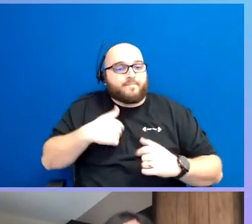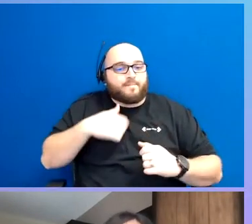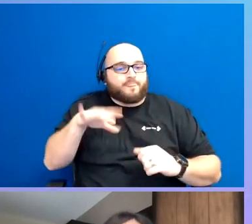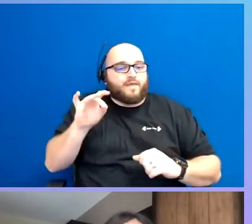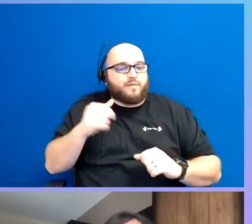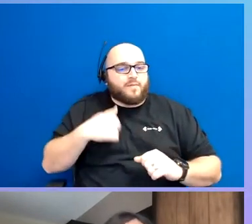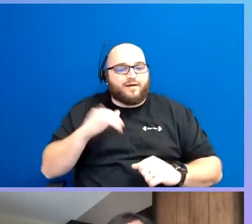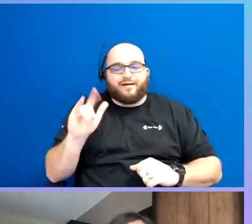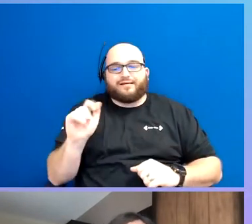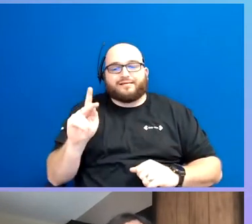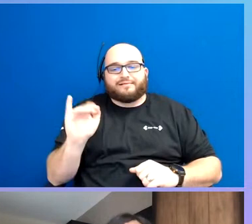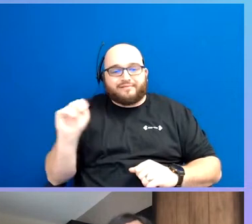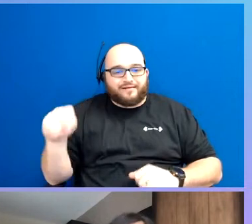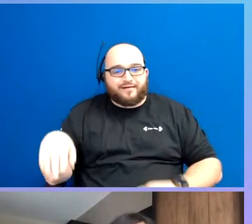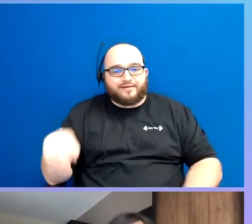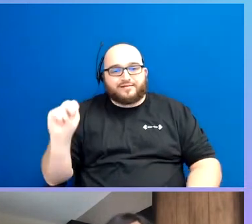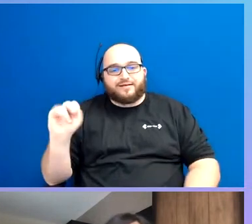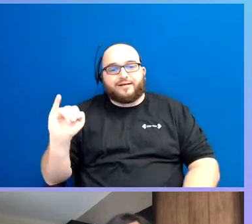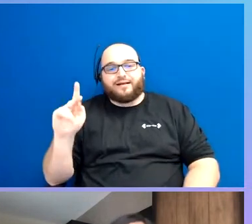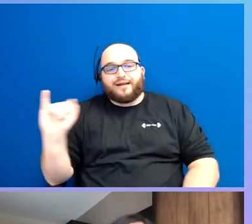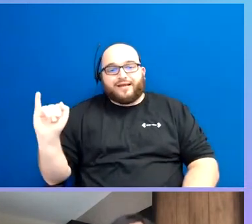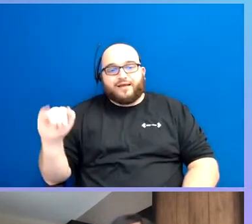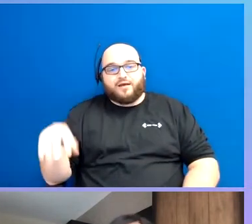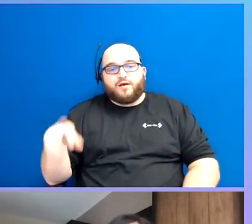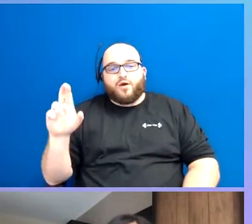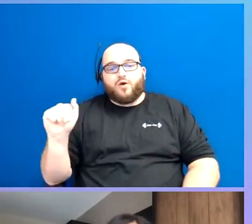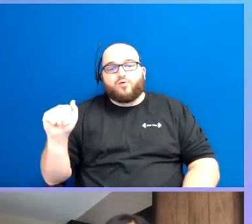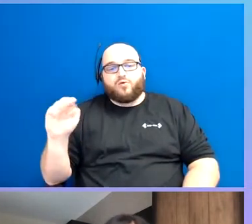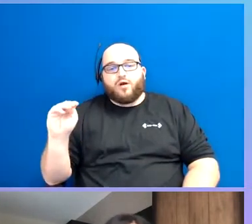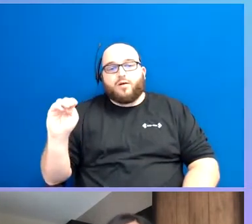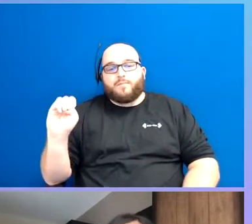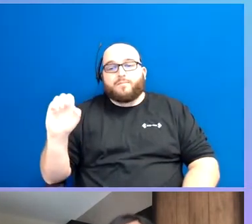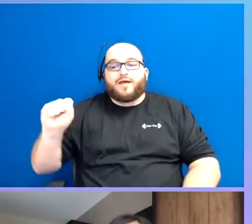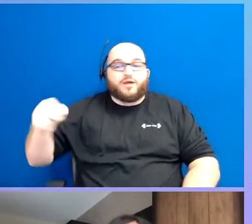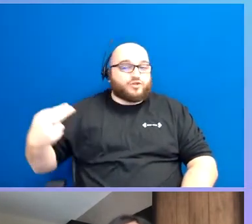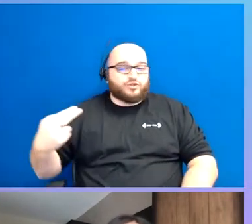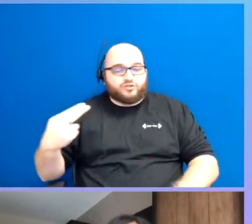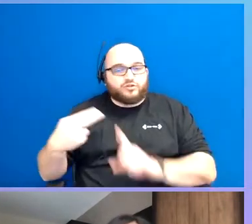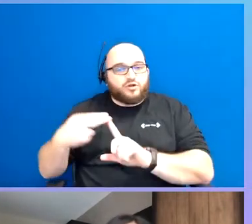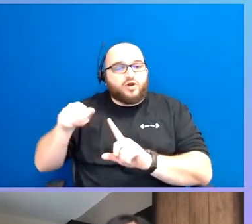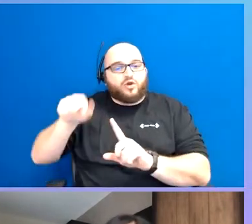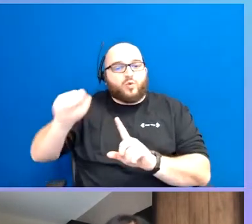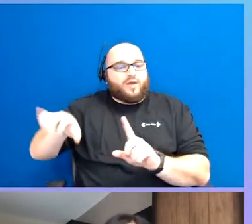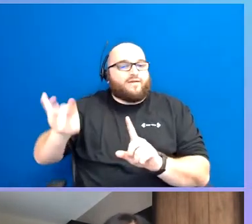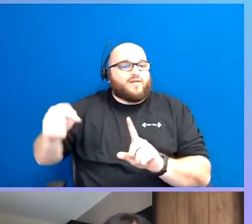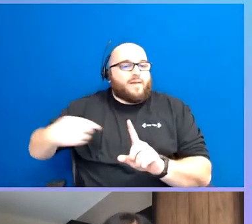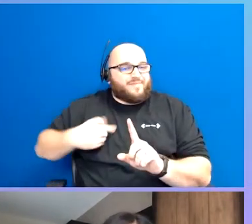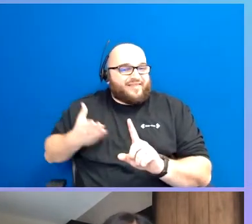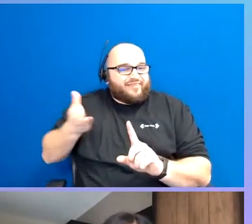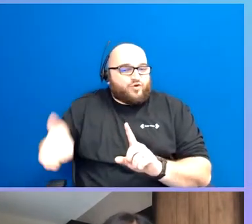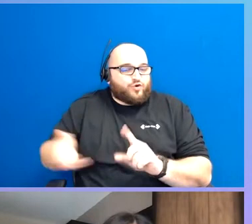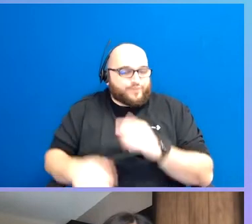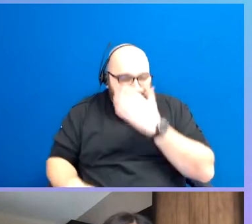at Nikki Ramesh, that's Niki, and my last name is Ramesh, Ramesh.